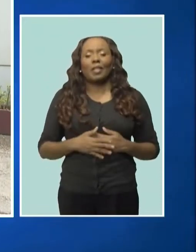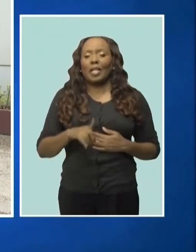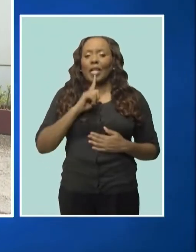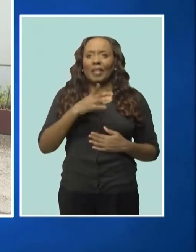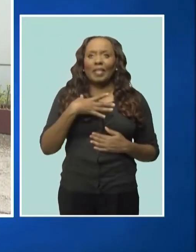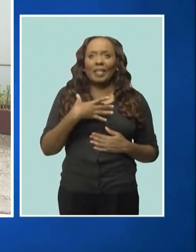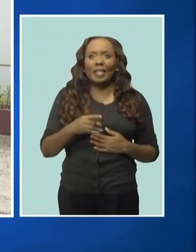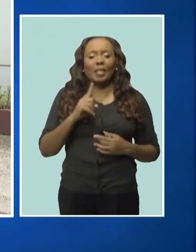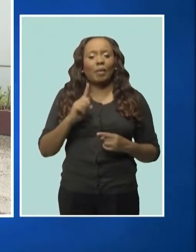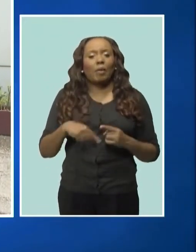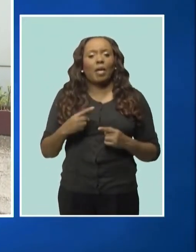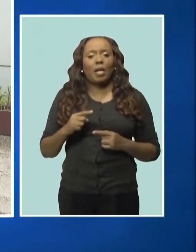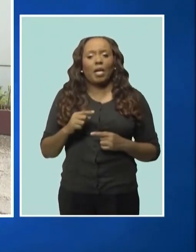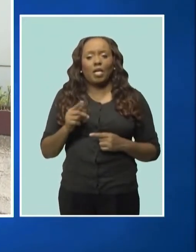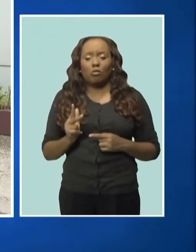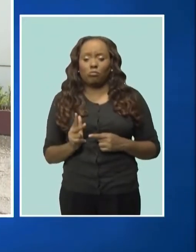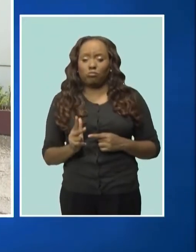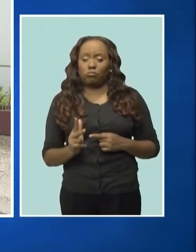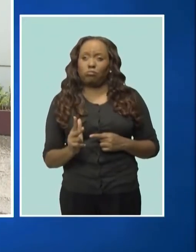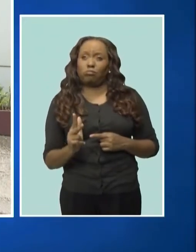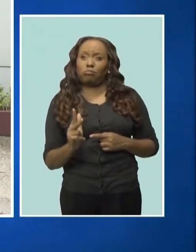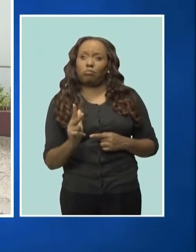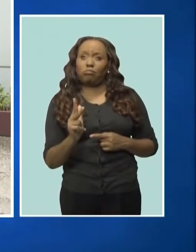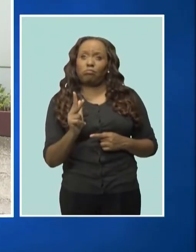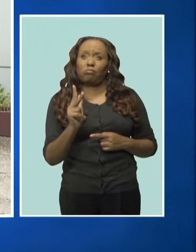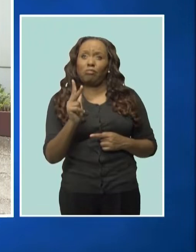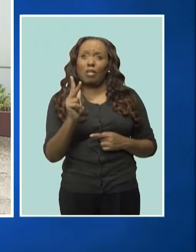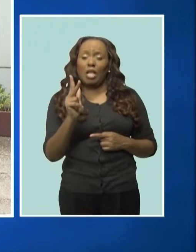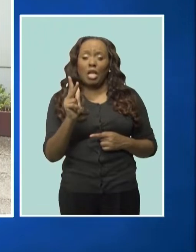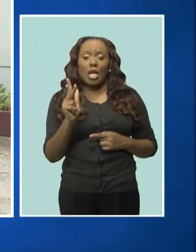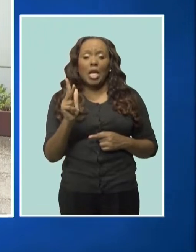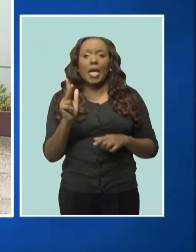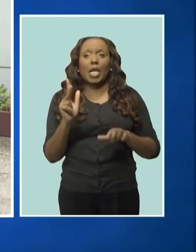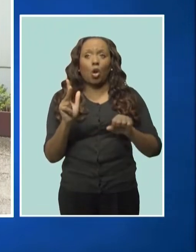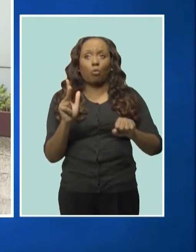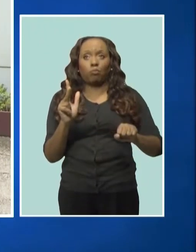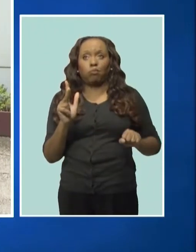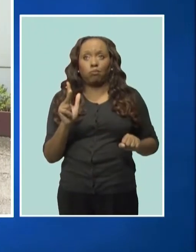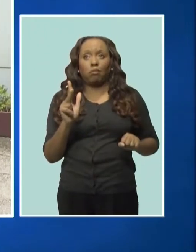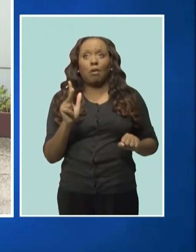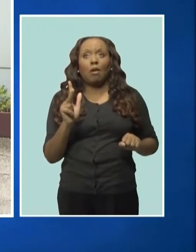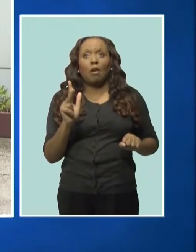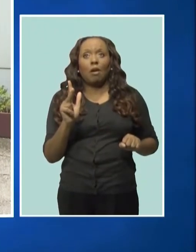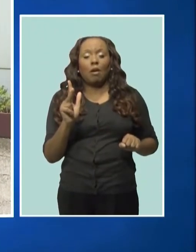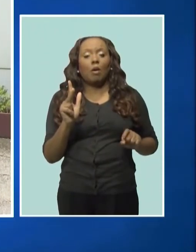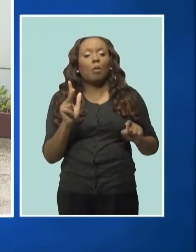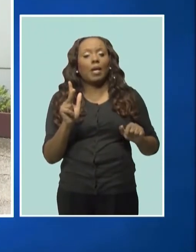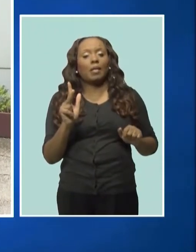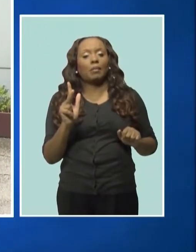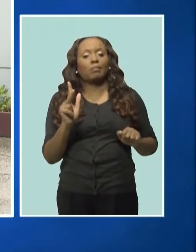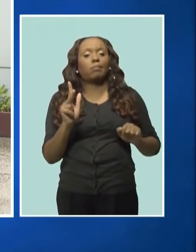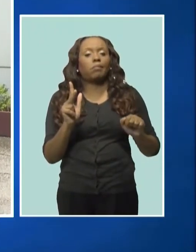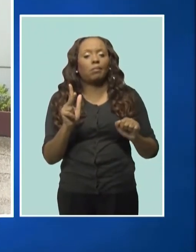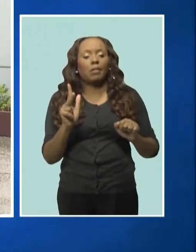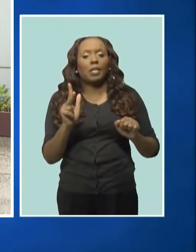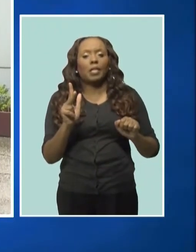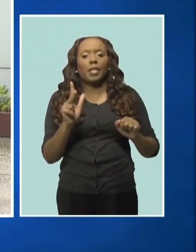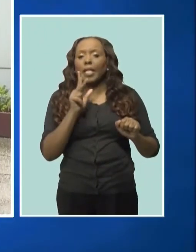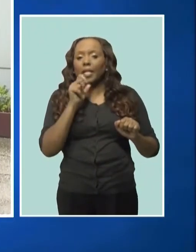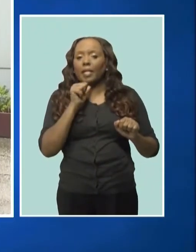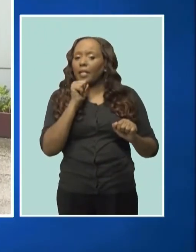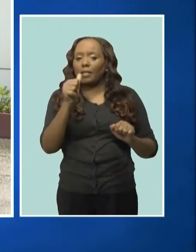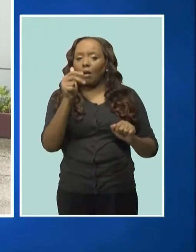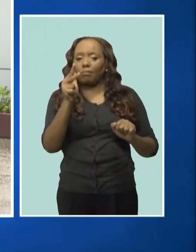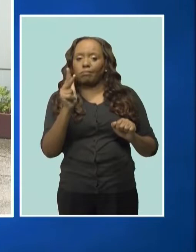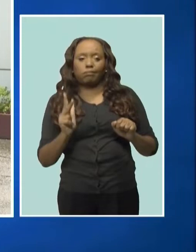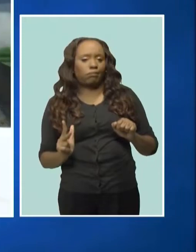is when he going up a hill, how you can put it in low gear, and when you move back off, it goes off smoothly. It don't roll back down the hill. That's one good aspect